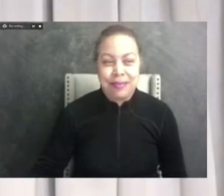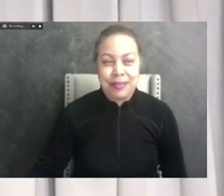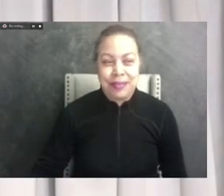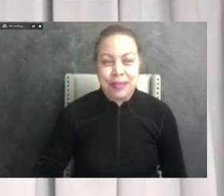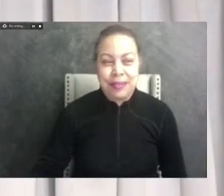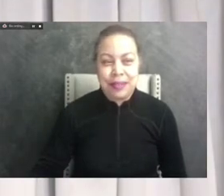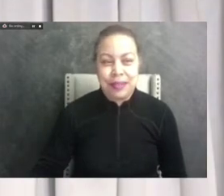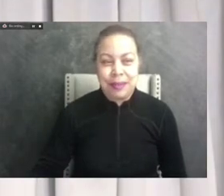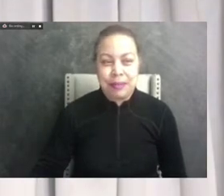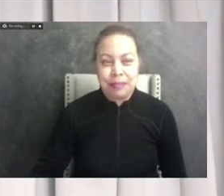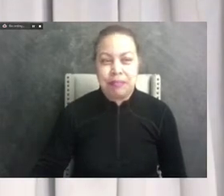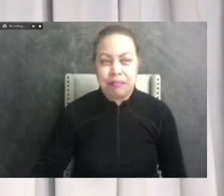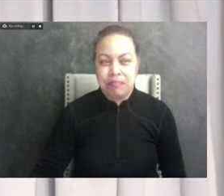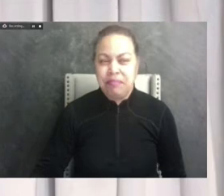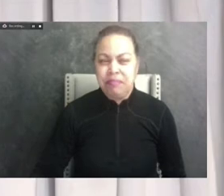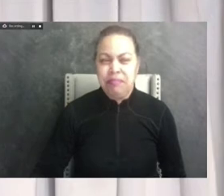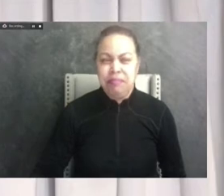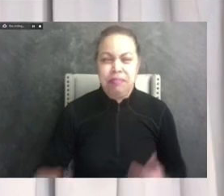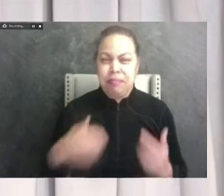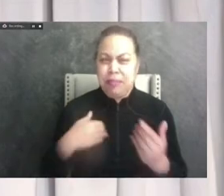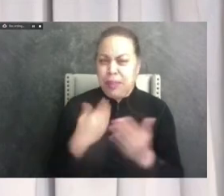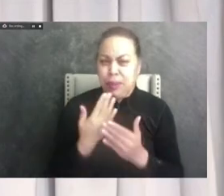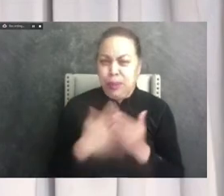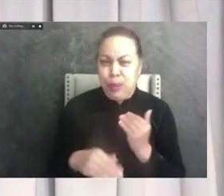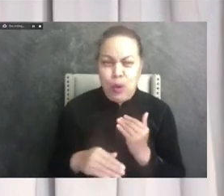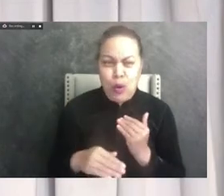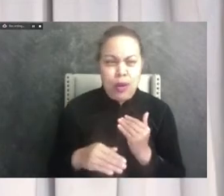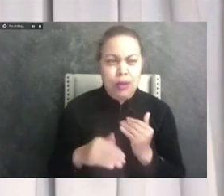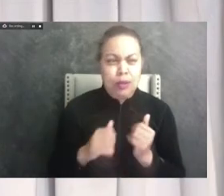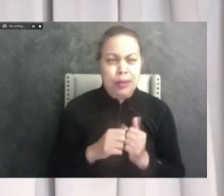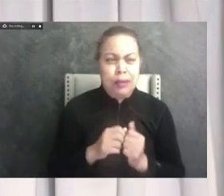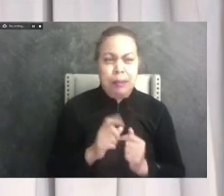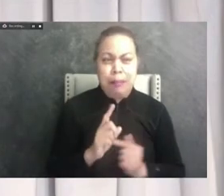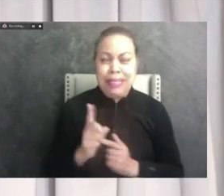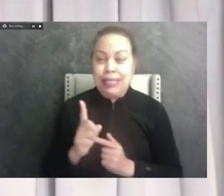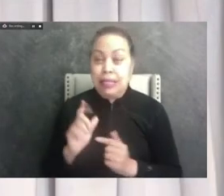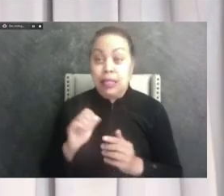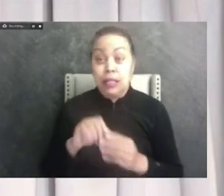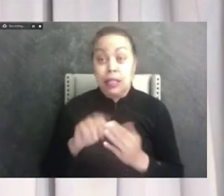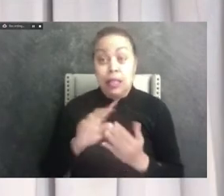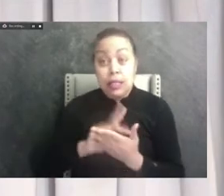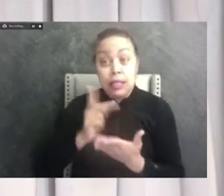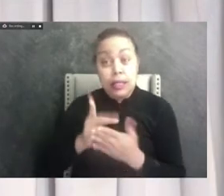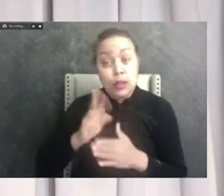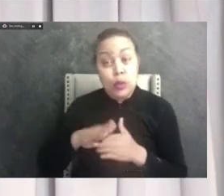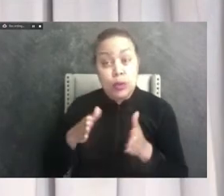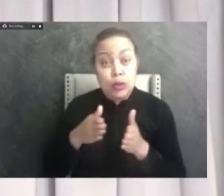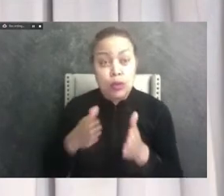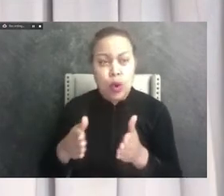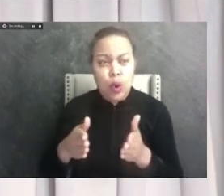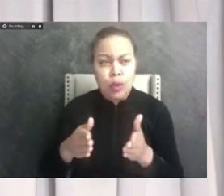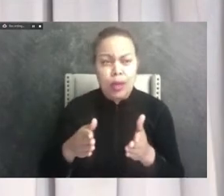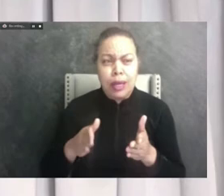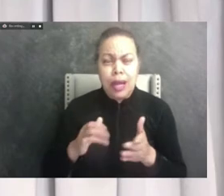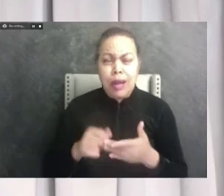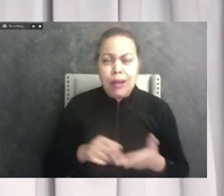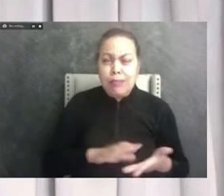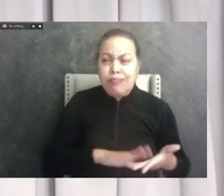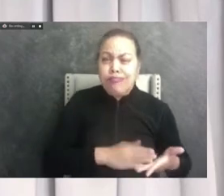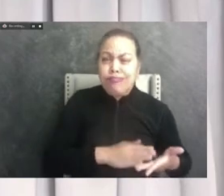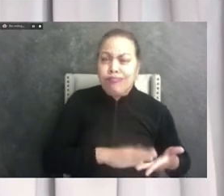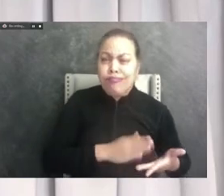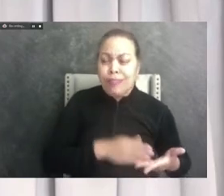I was born in minutes, in a roadside kitchen, a skillet whispering my name.